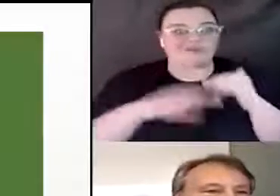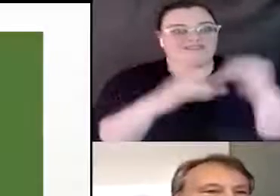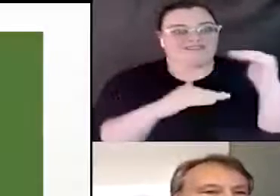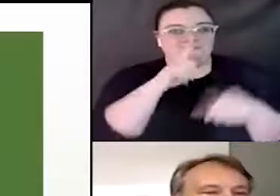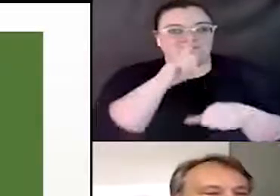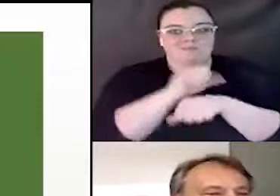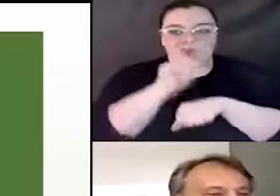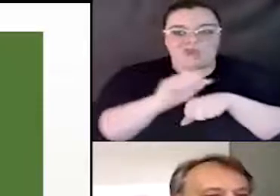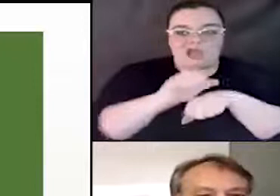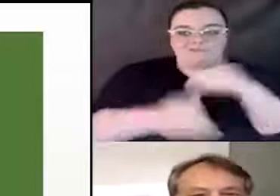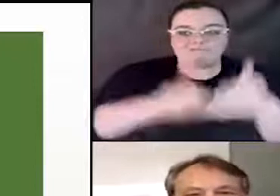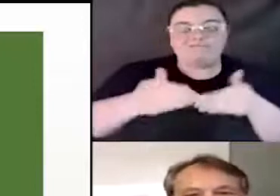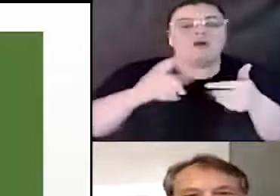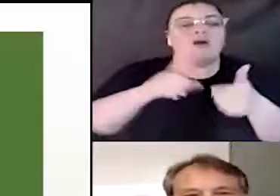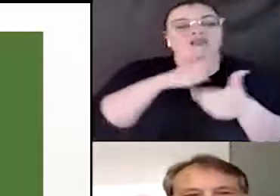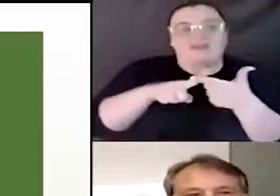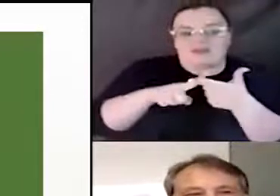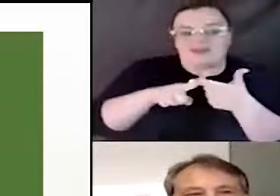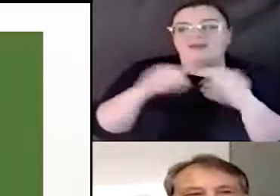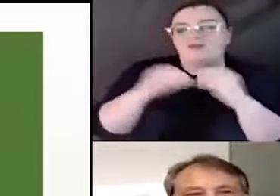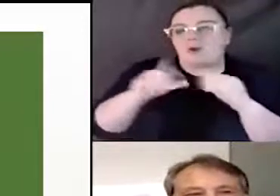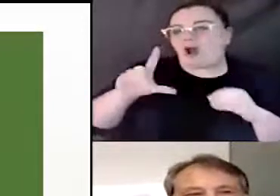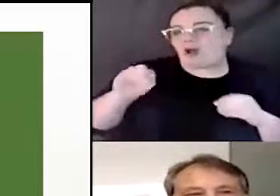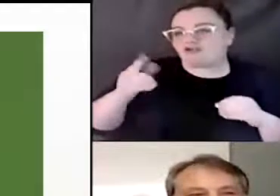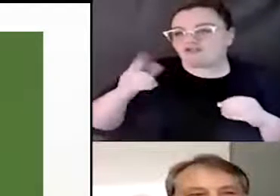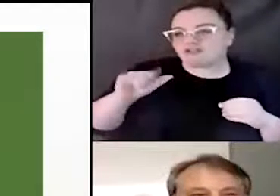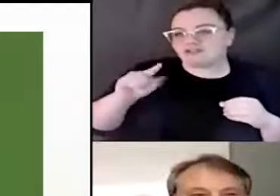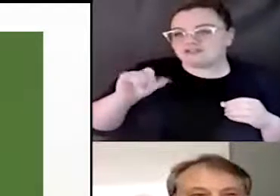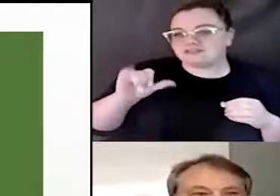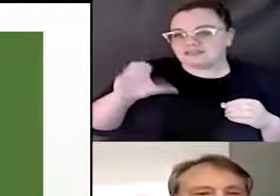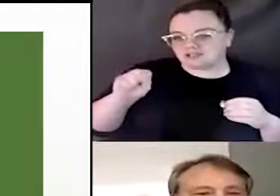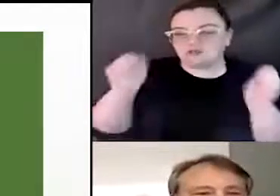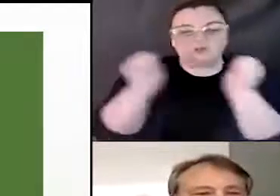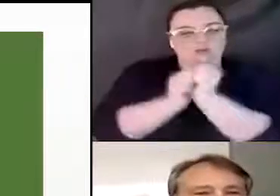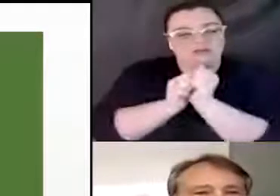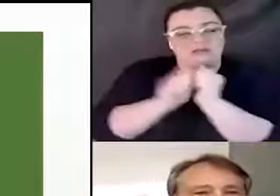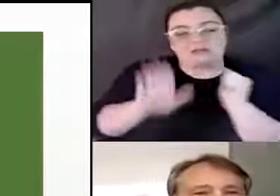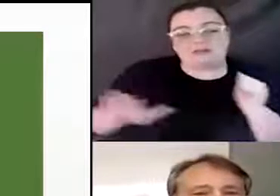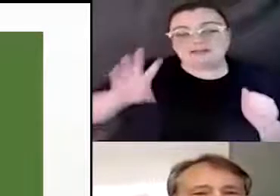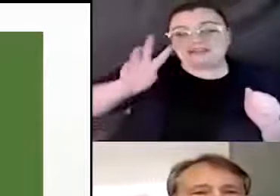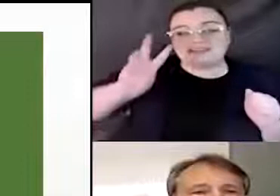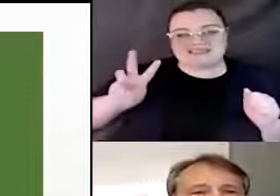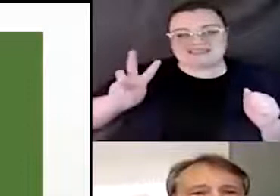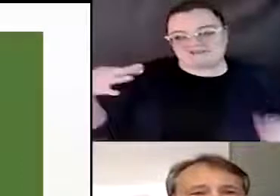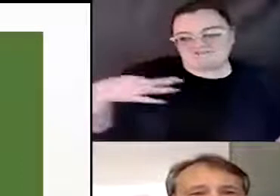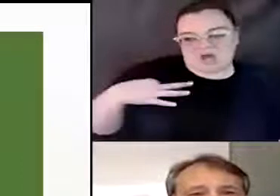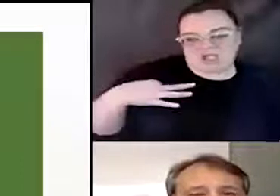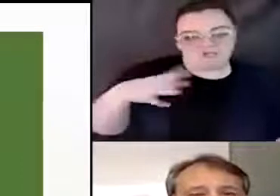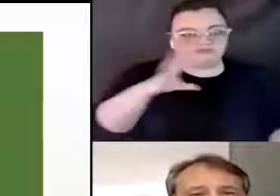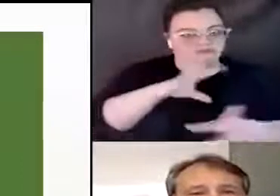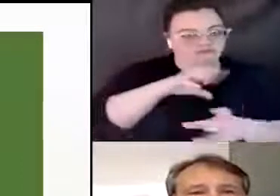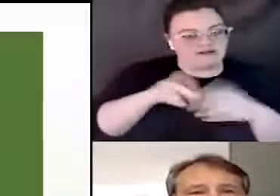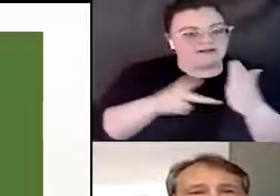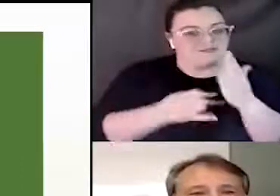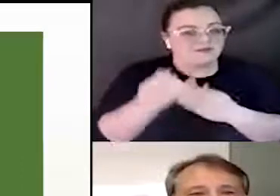then also doing the logistics with our work, half dozen volunteers that were involved in the project doing